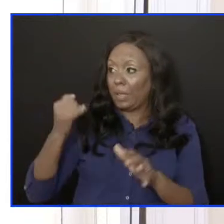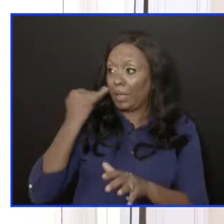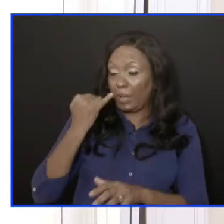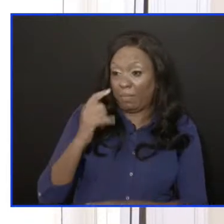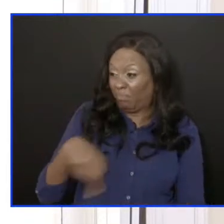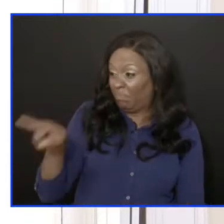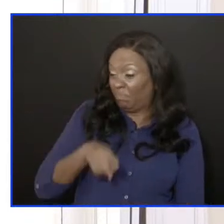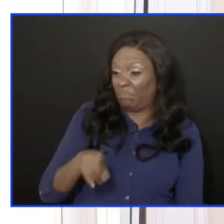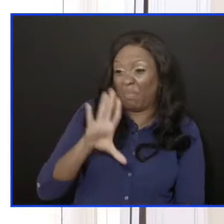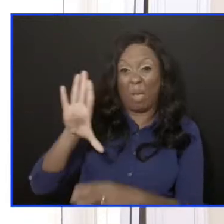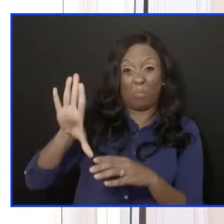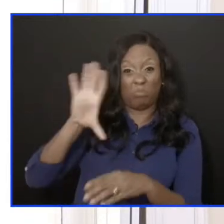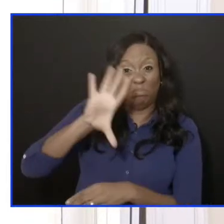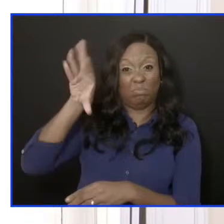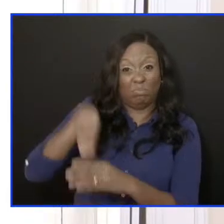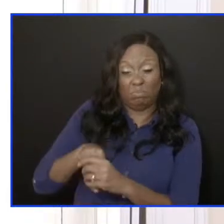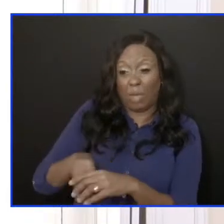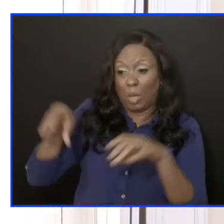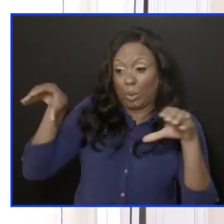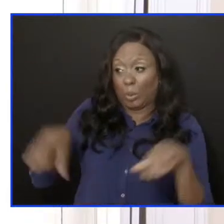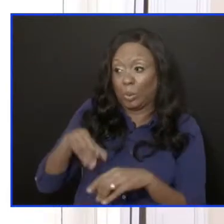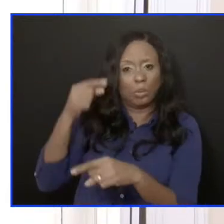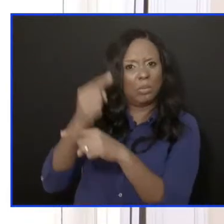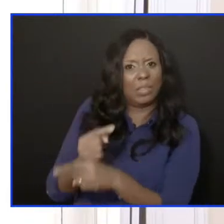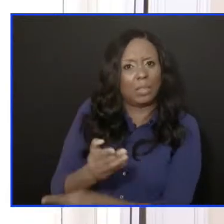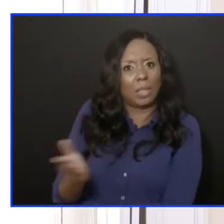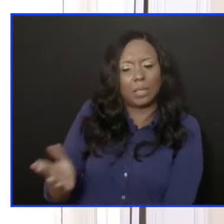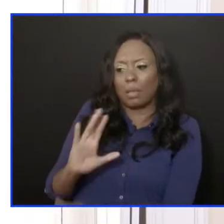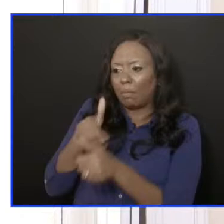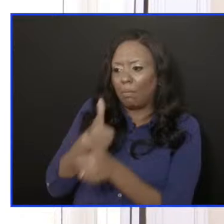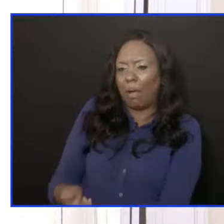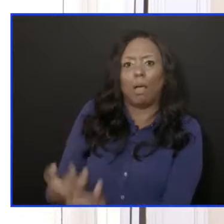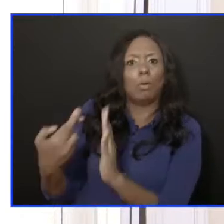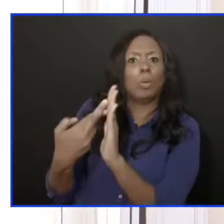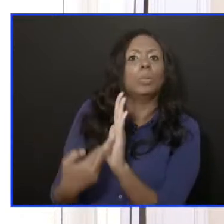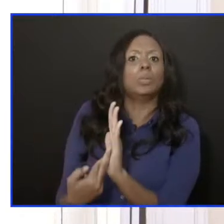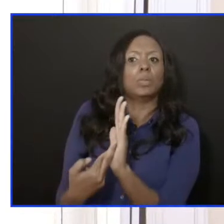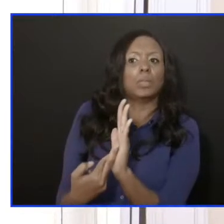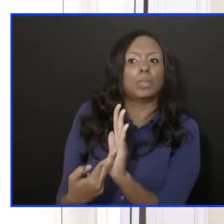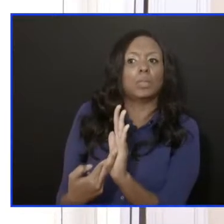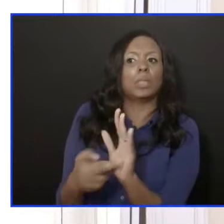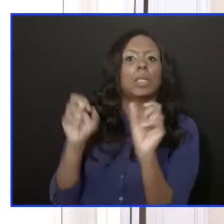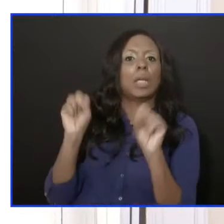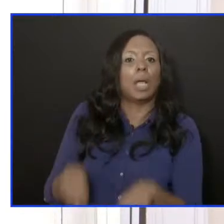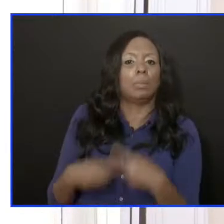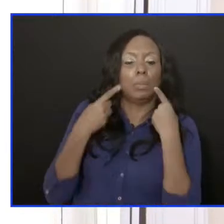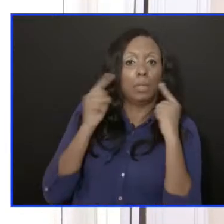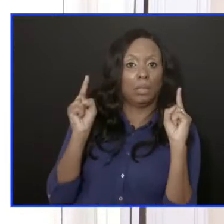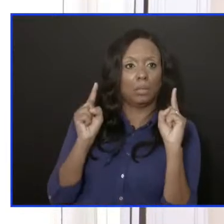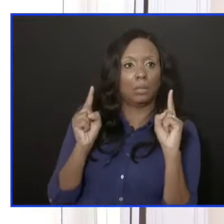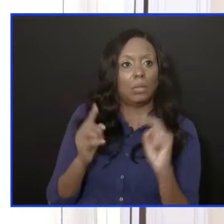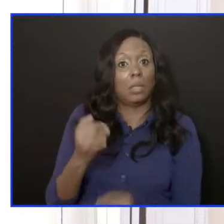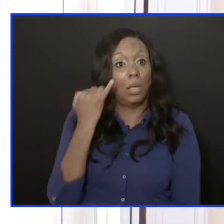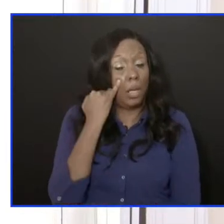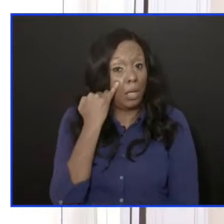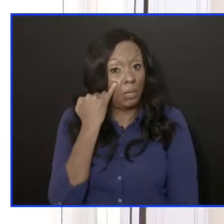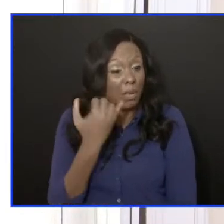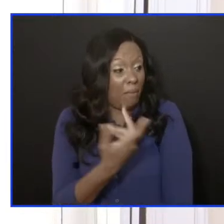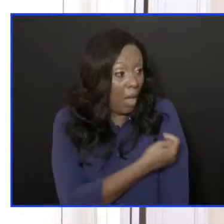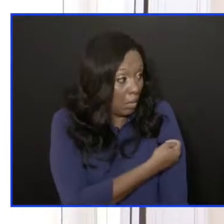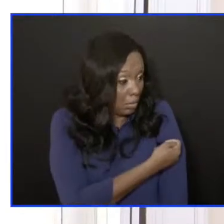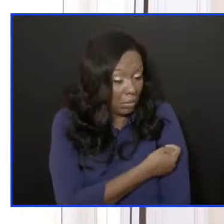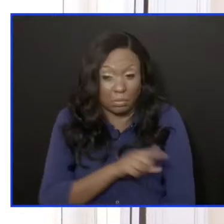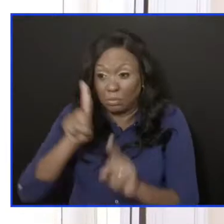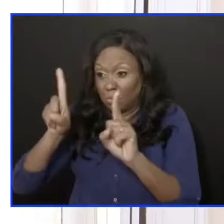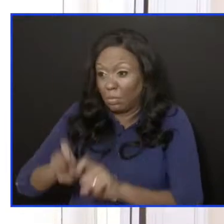what they're supposed to do with respect to the protocols, and as far as possible, vaccination or testing, then I believe we